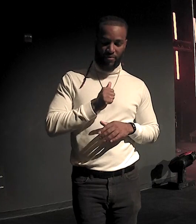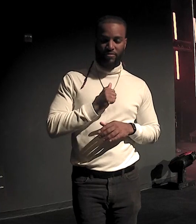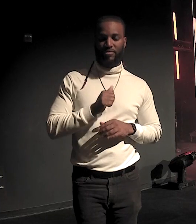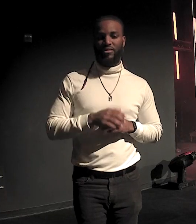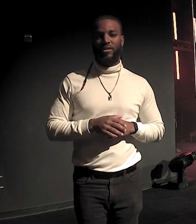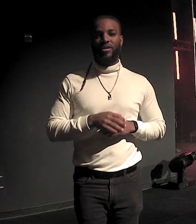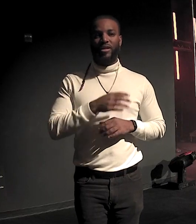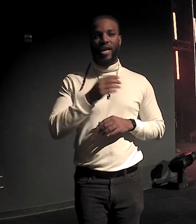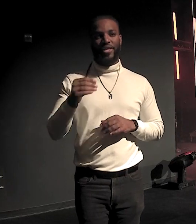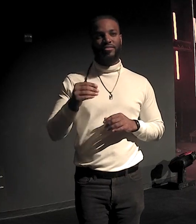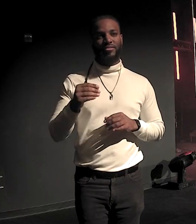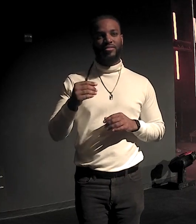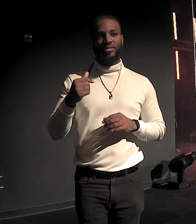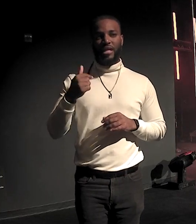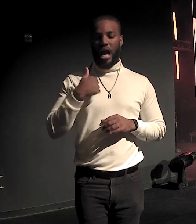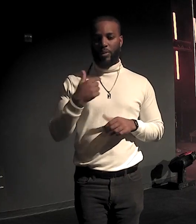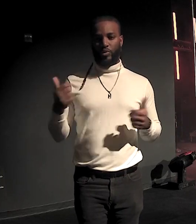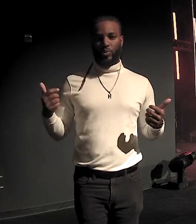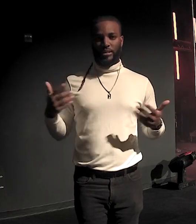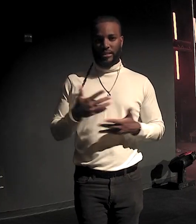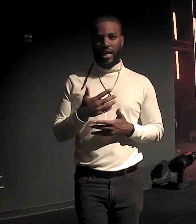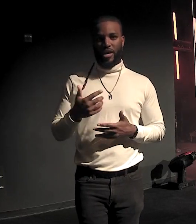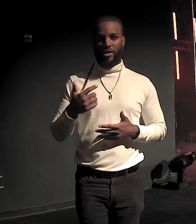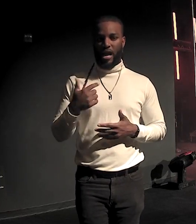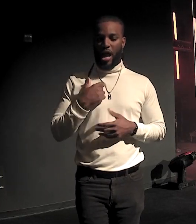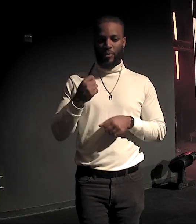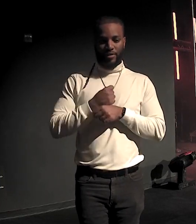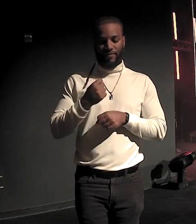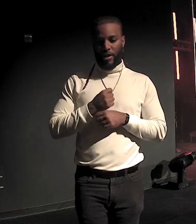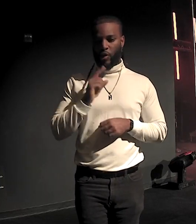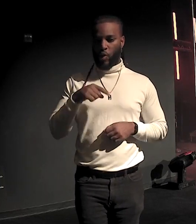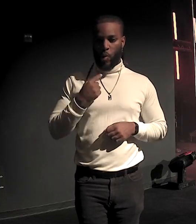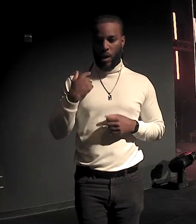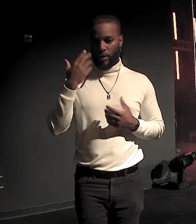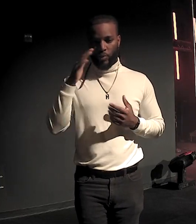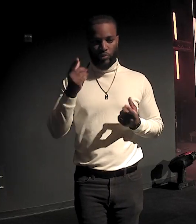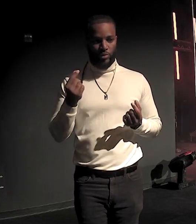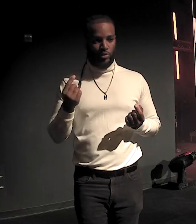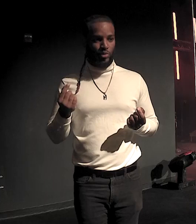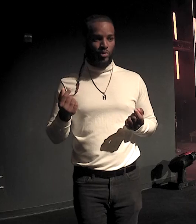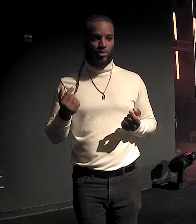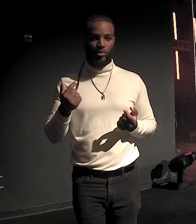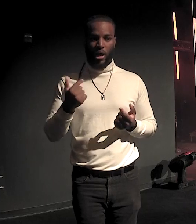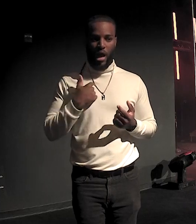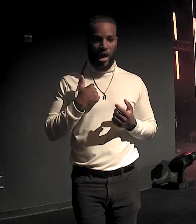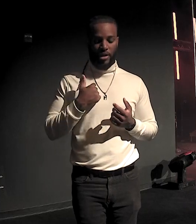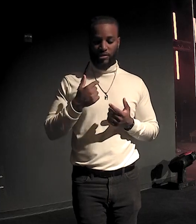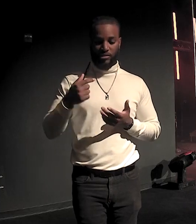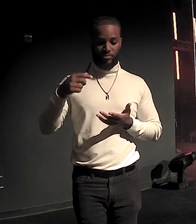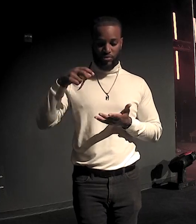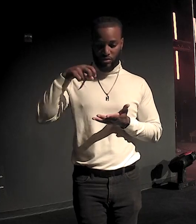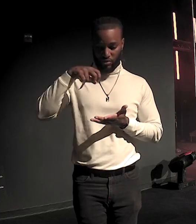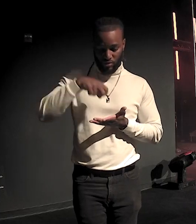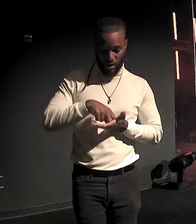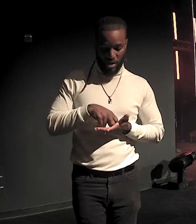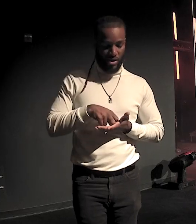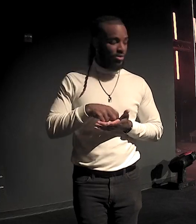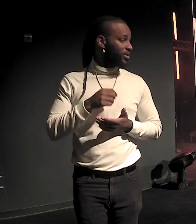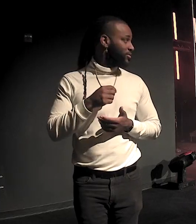myself. And I was so scared. I was fighting alone. I didn't know what to do. I was broken on the ground.